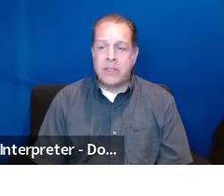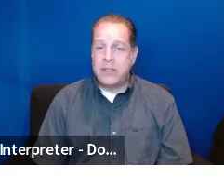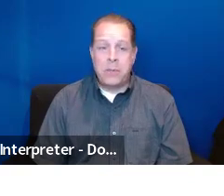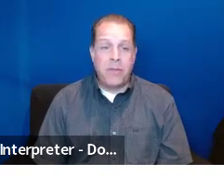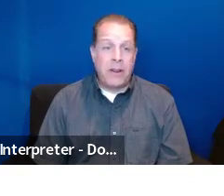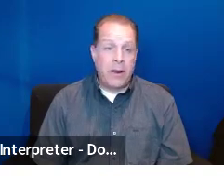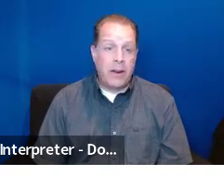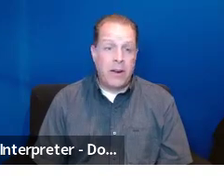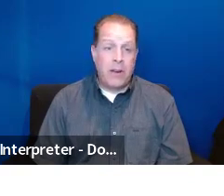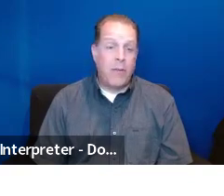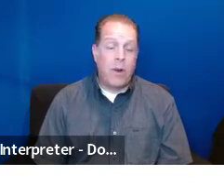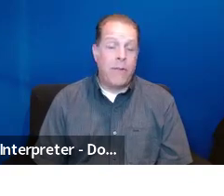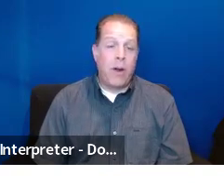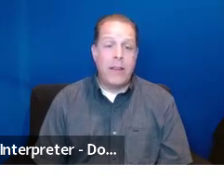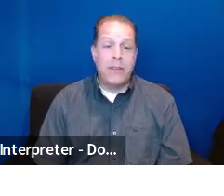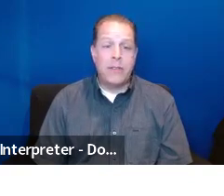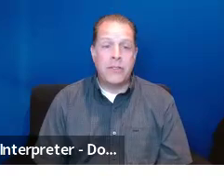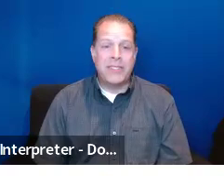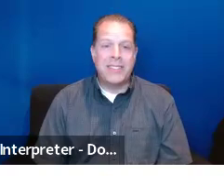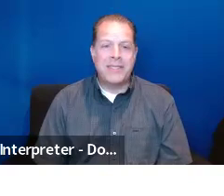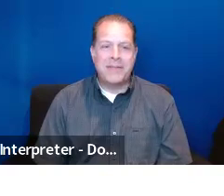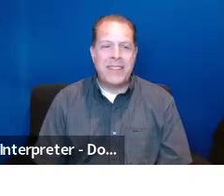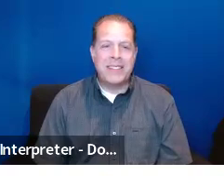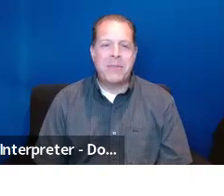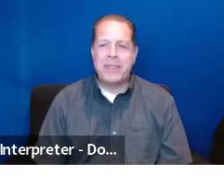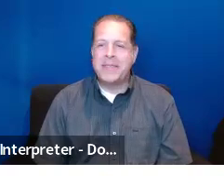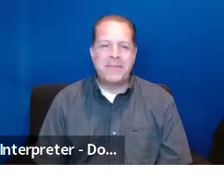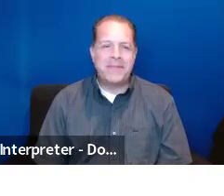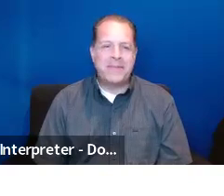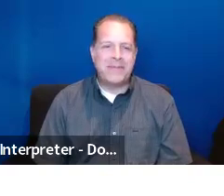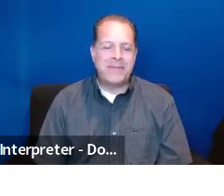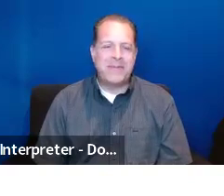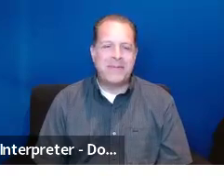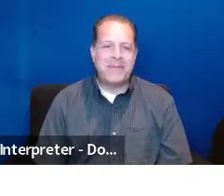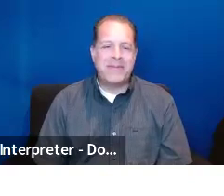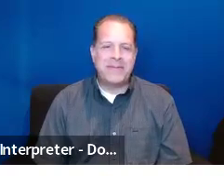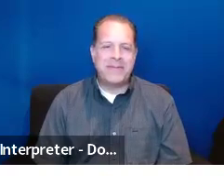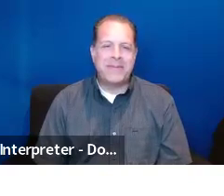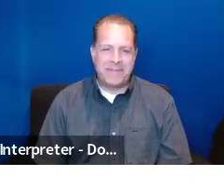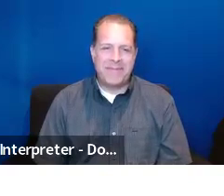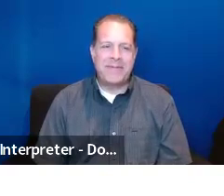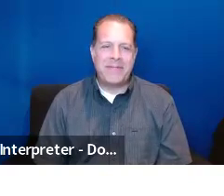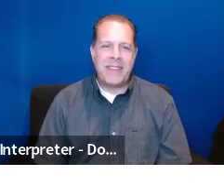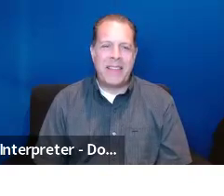relay services to provide a variety of different services. Next slide, please.